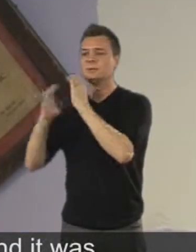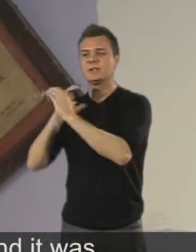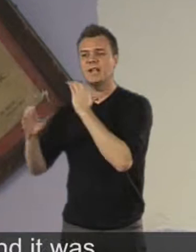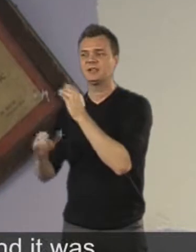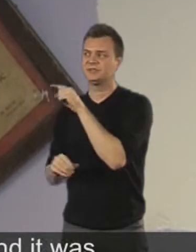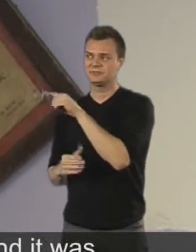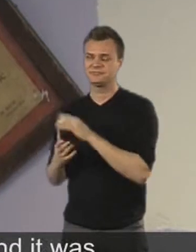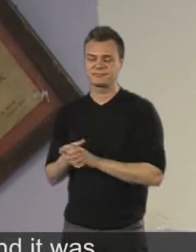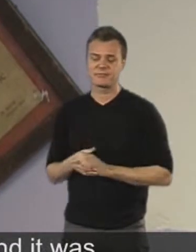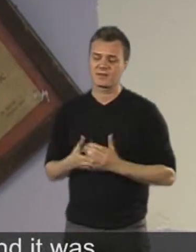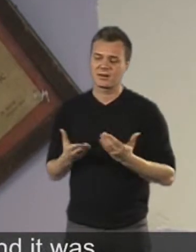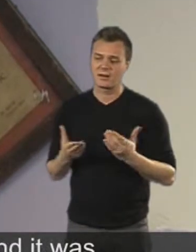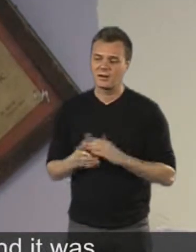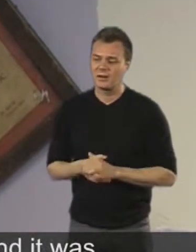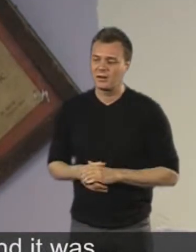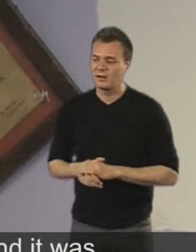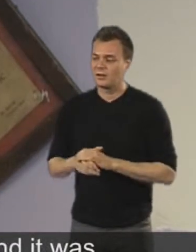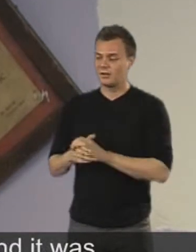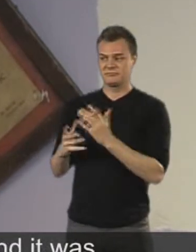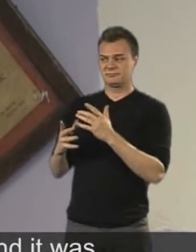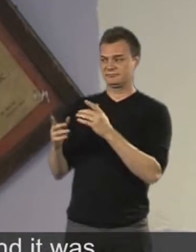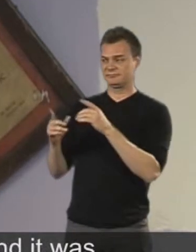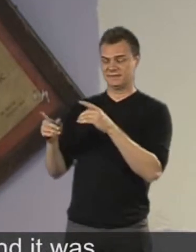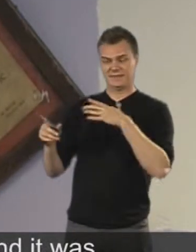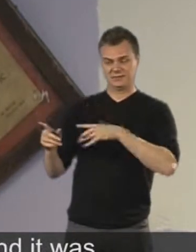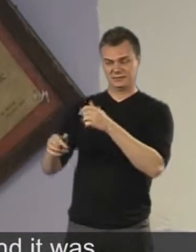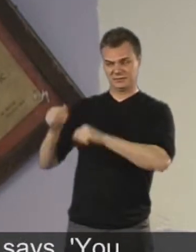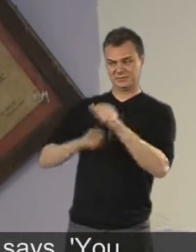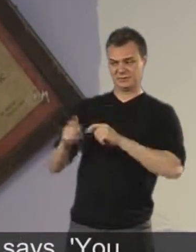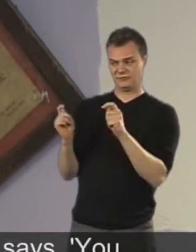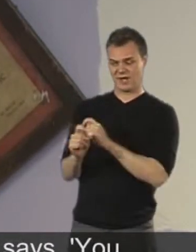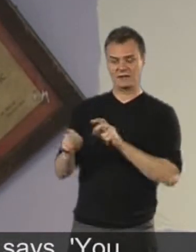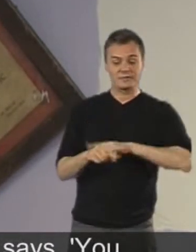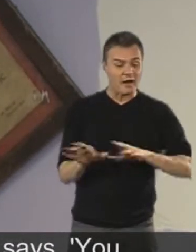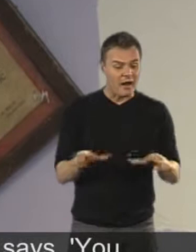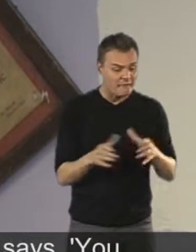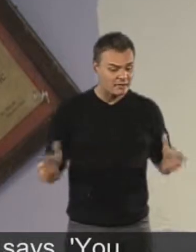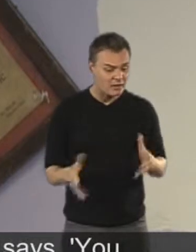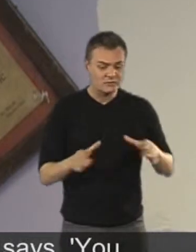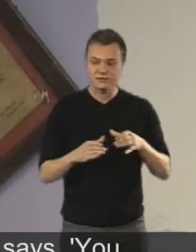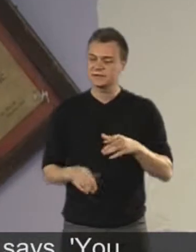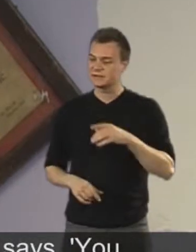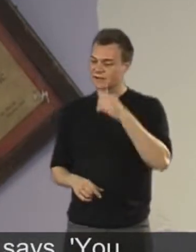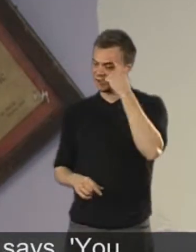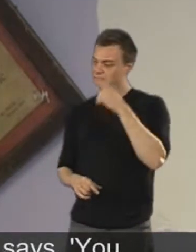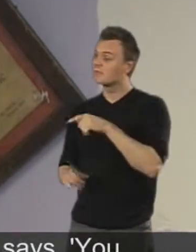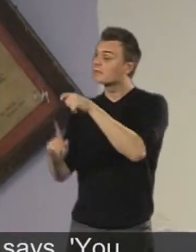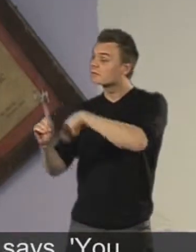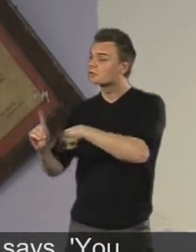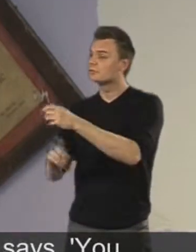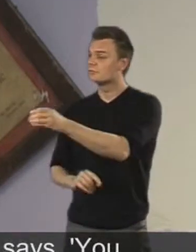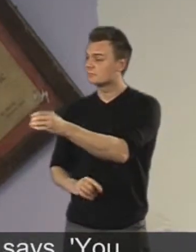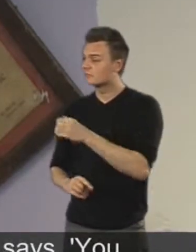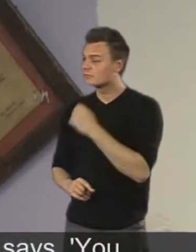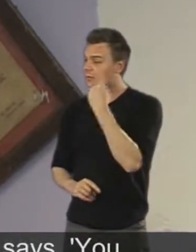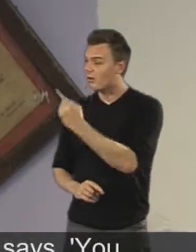communications with the school, and it was changing that, and it was getting staff to see that if Norman comes in tomorrow and says,